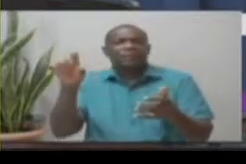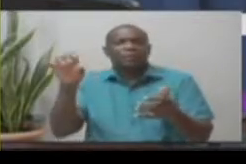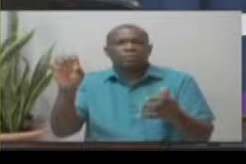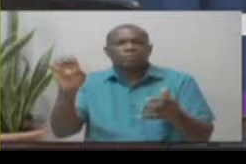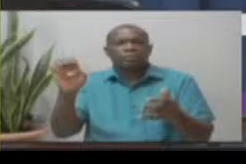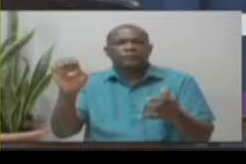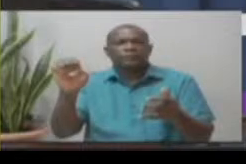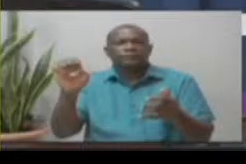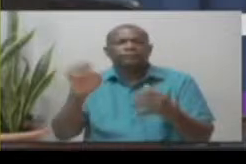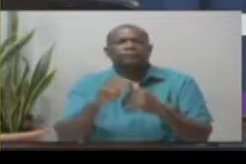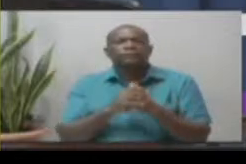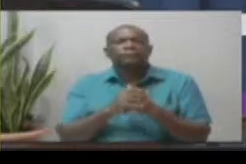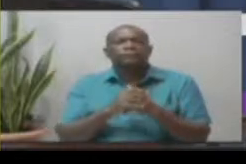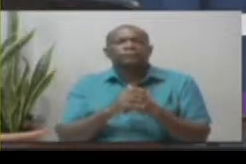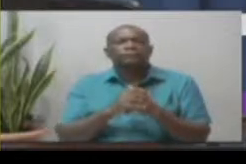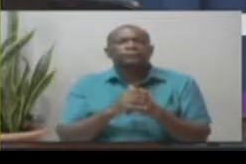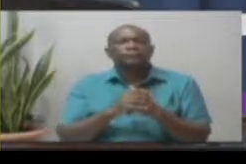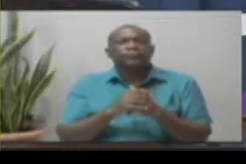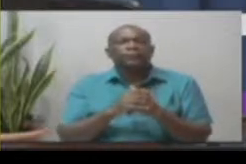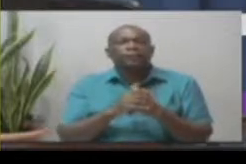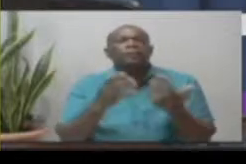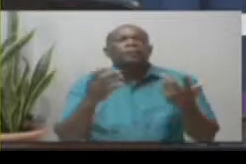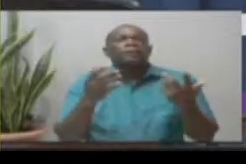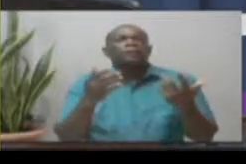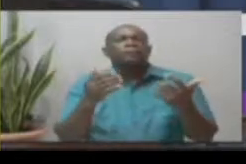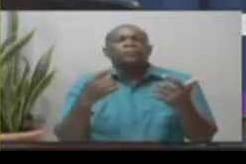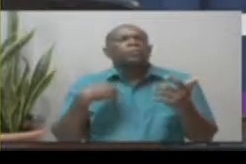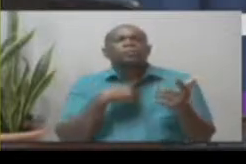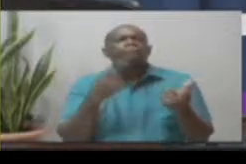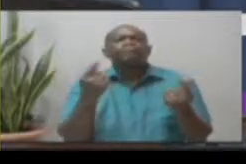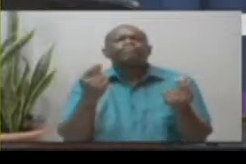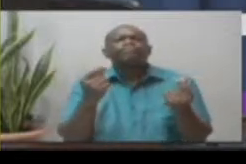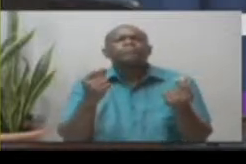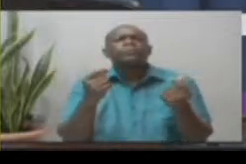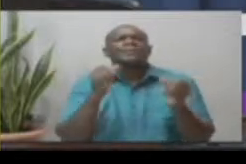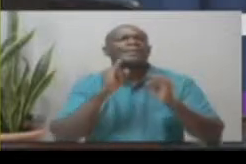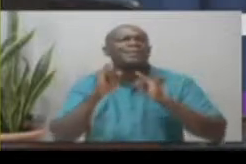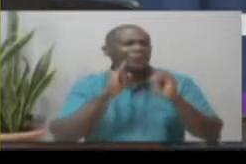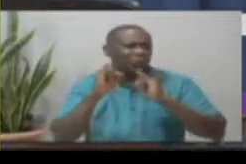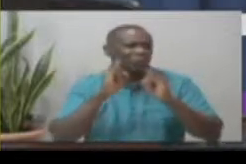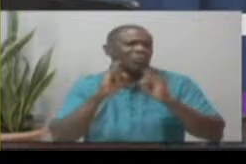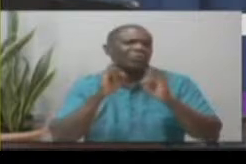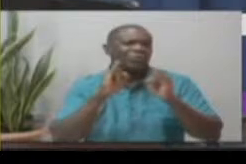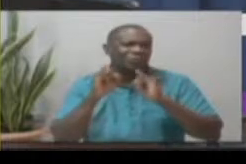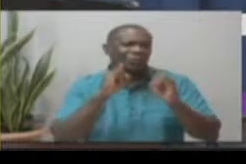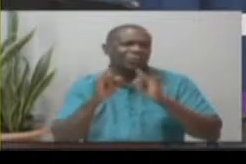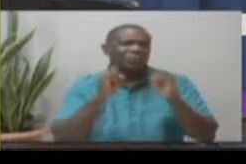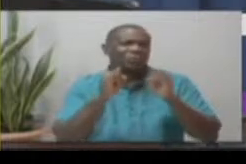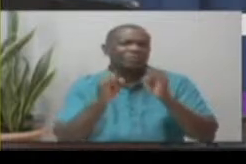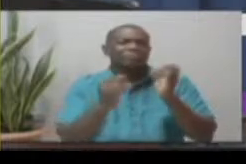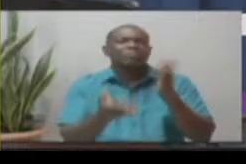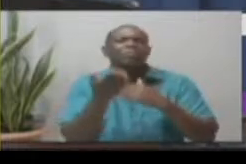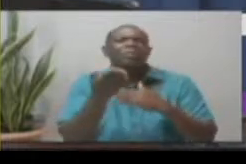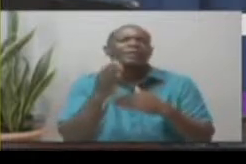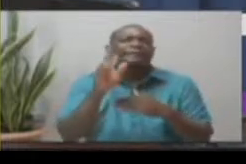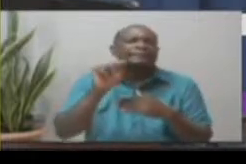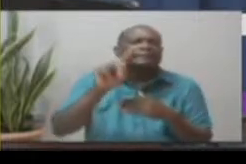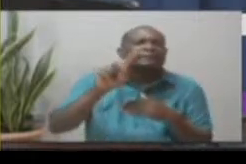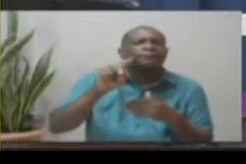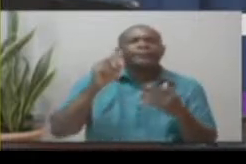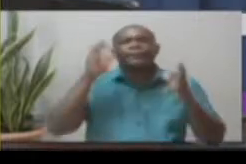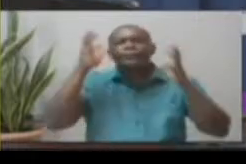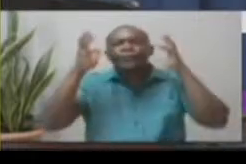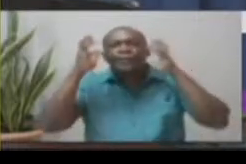done 15 interviews across radio and TV, the morning programs, radio, social media. You would have